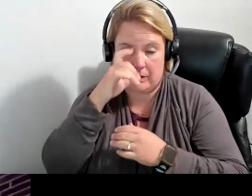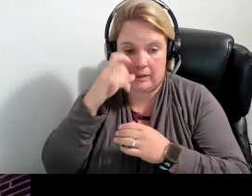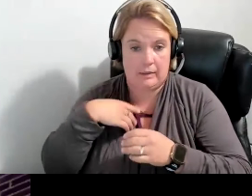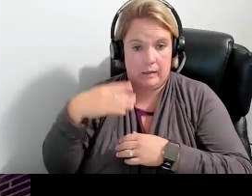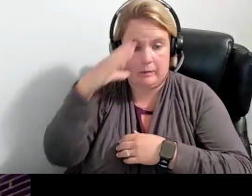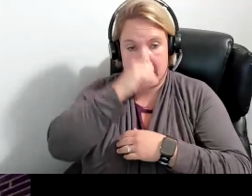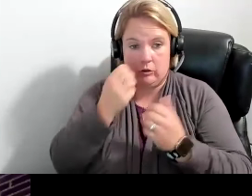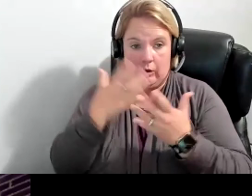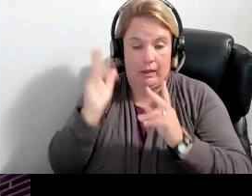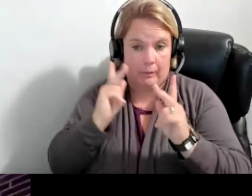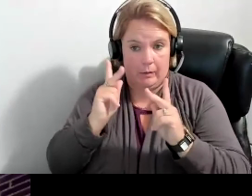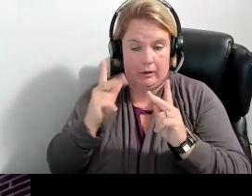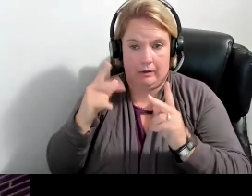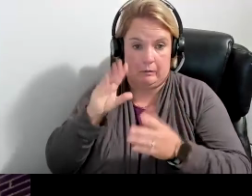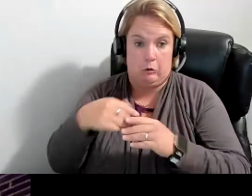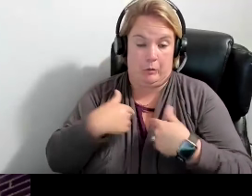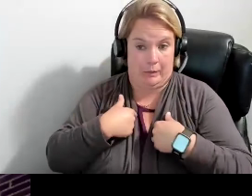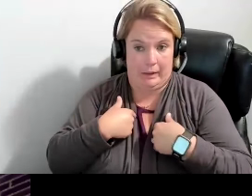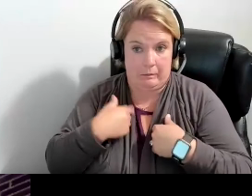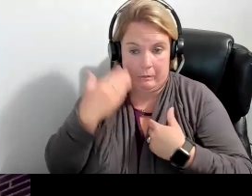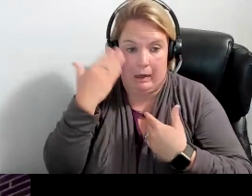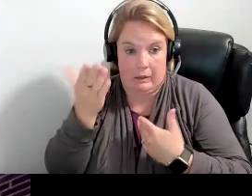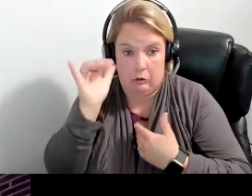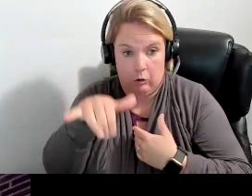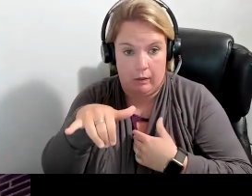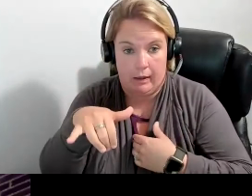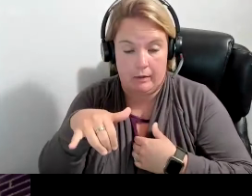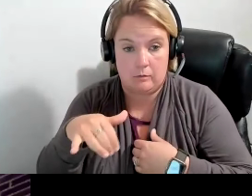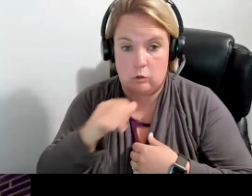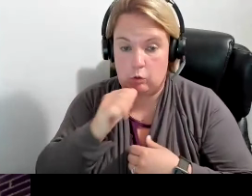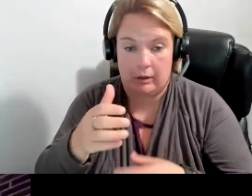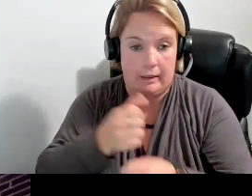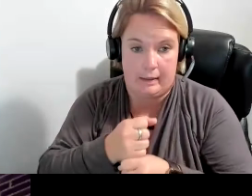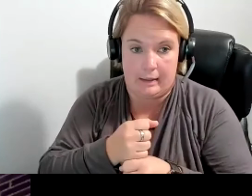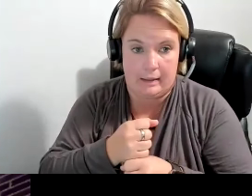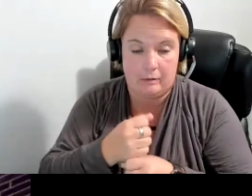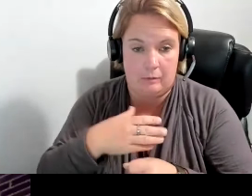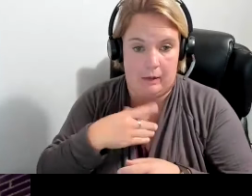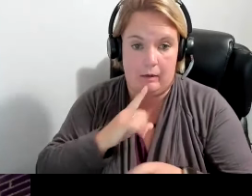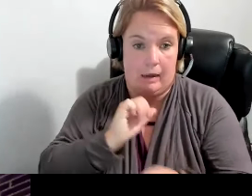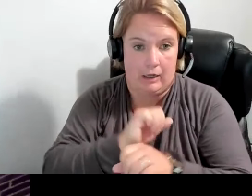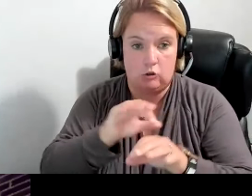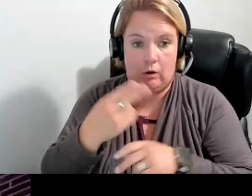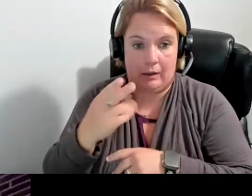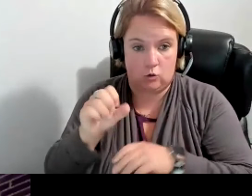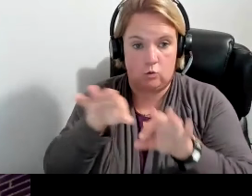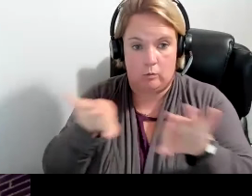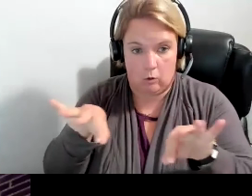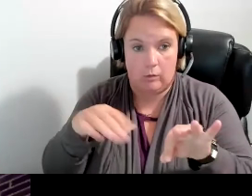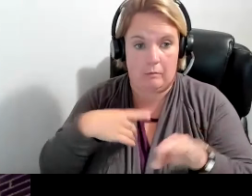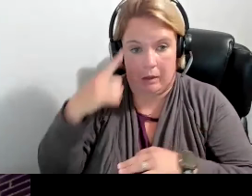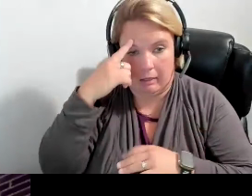out there, including myself, if I would have gotten back in time and didn't get my, high school diploma, I would have thought that that would have been a